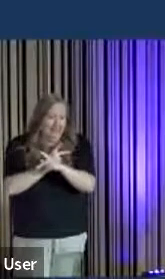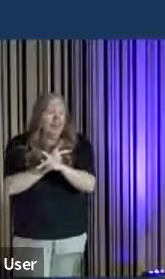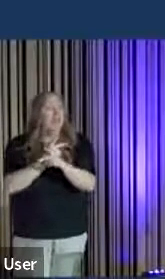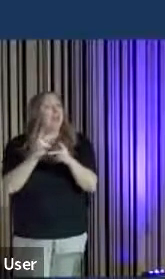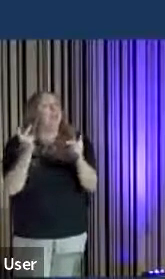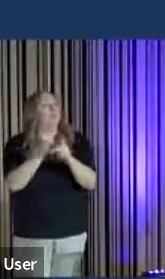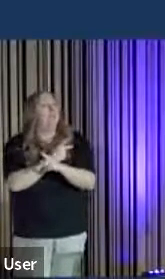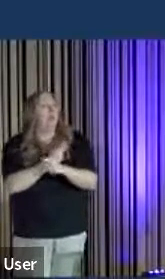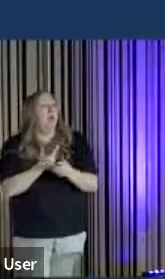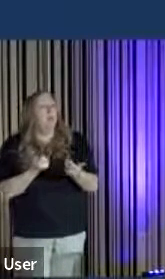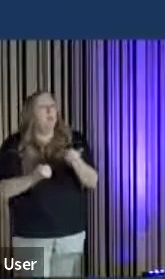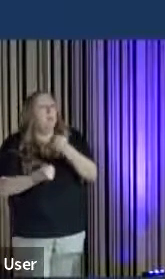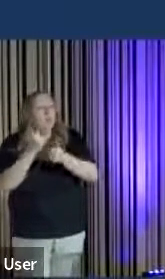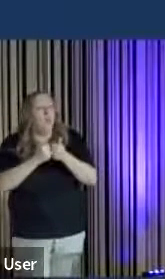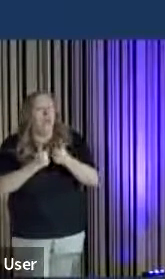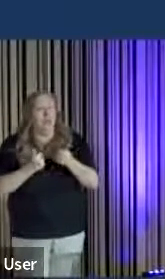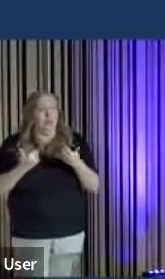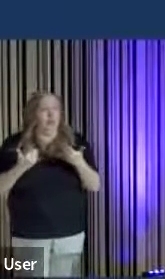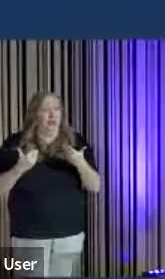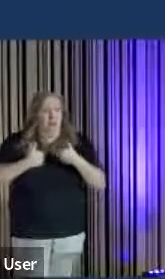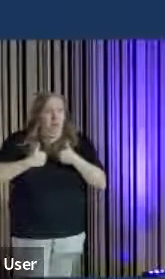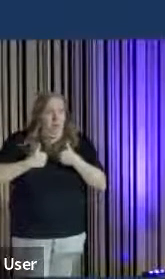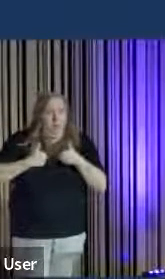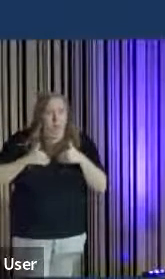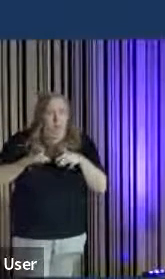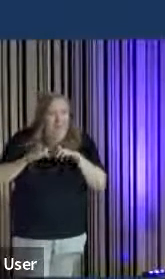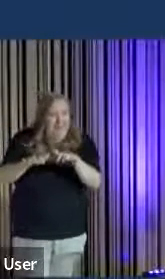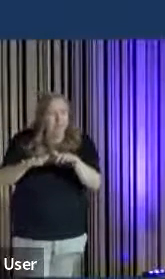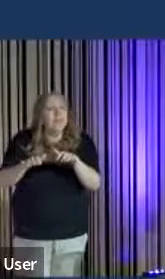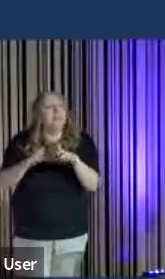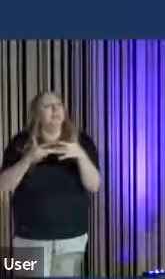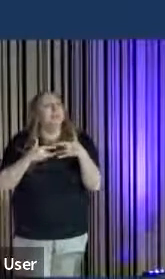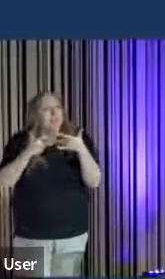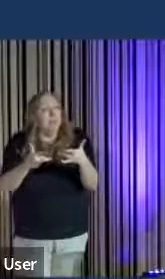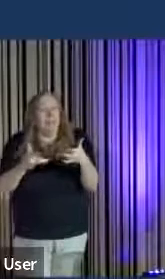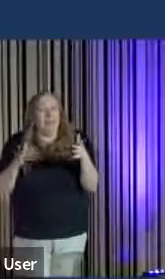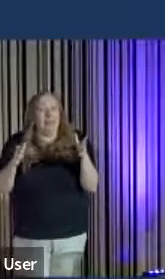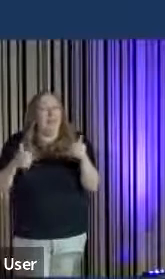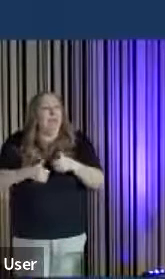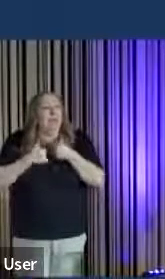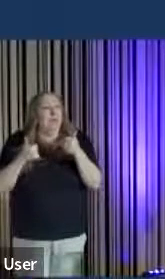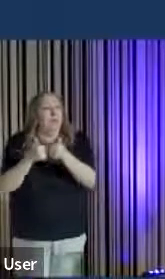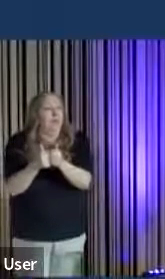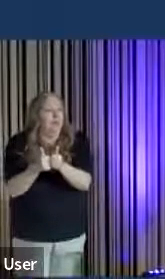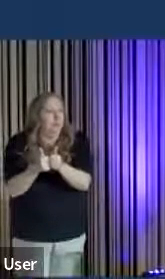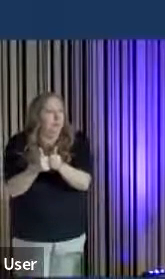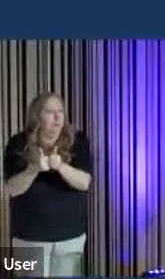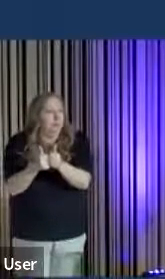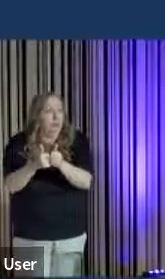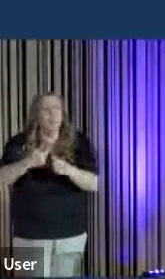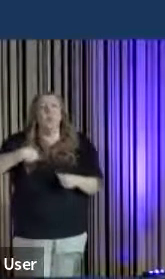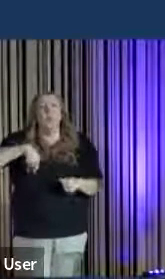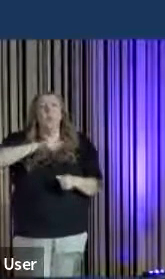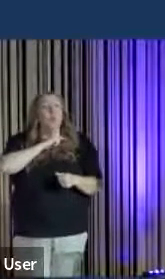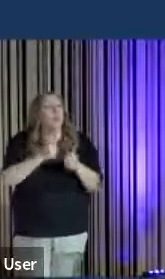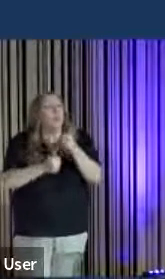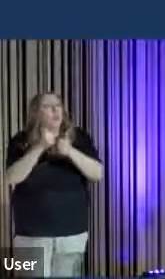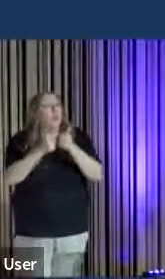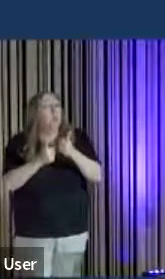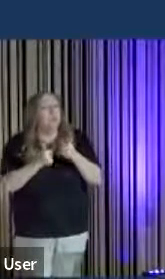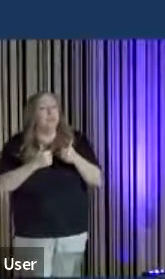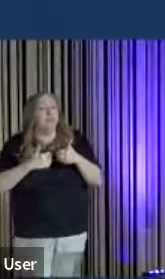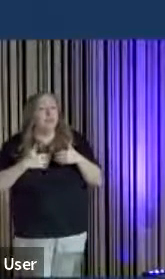organisms co-occur with each other? Which organisms do we always find together? Or which organisms do we never find